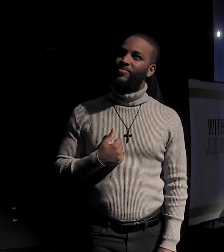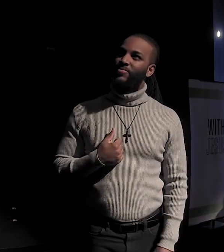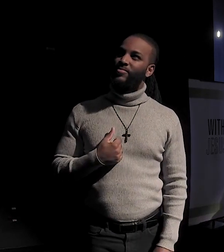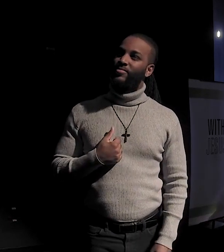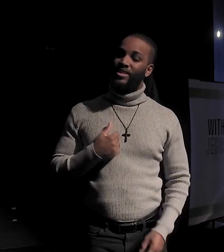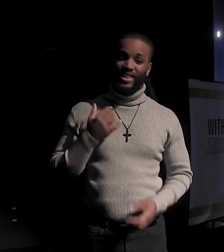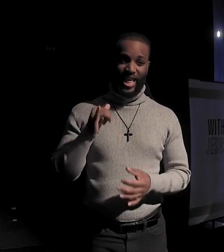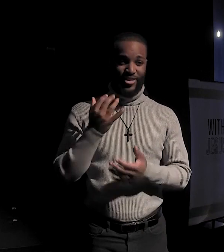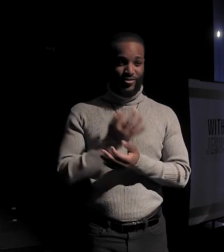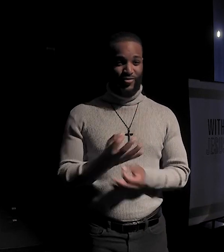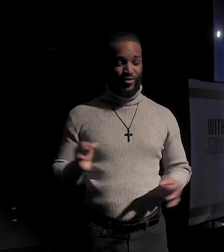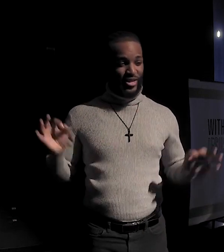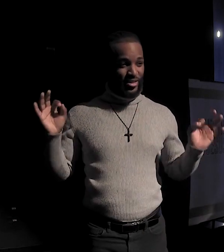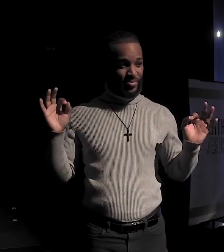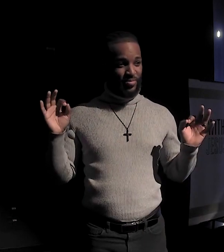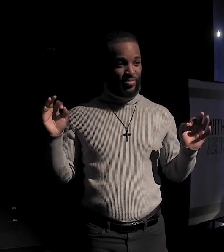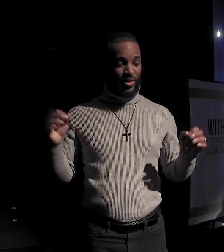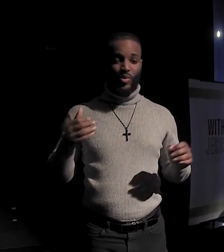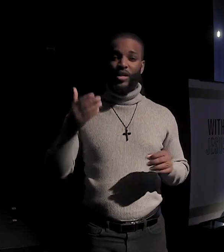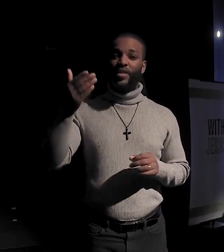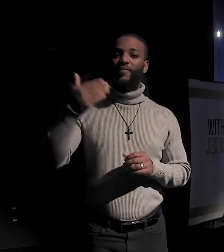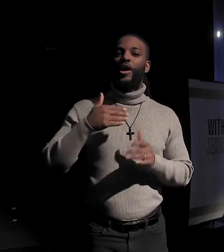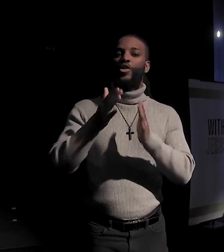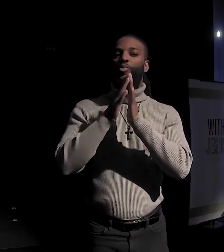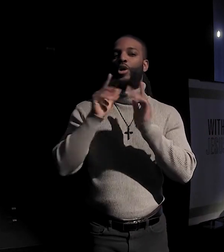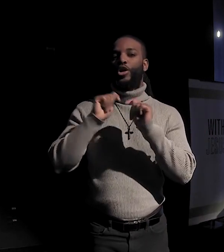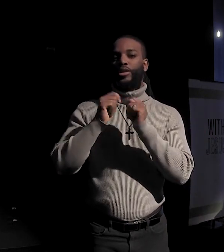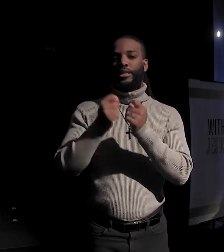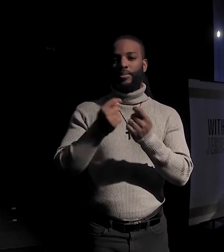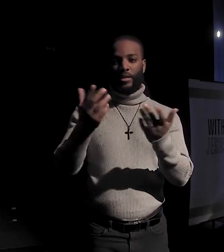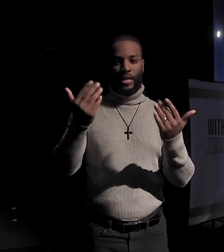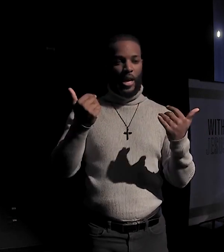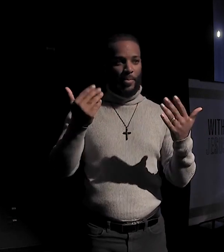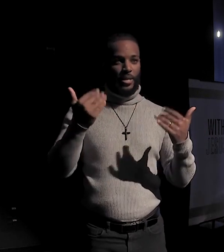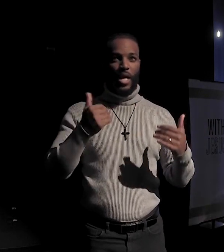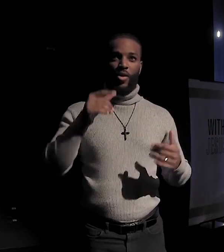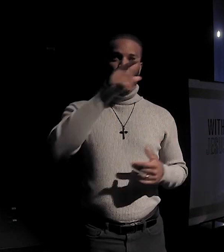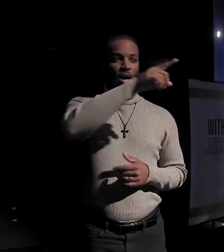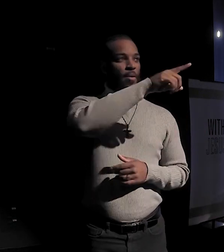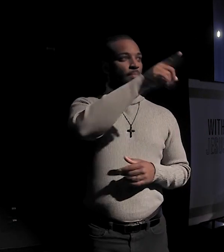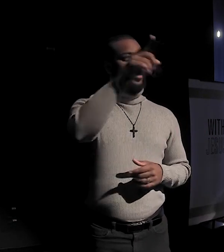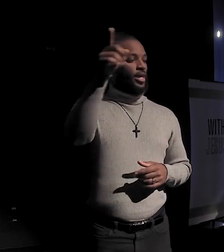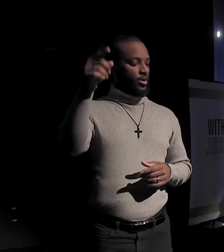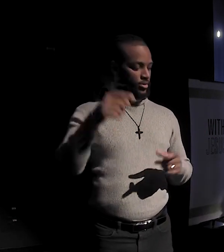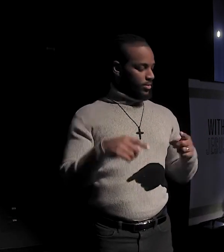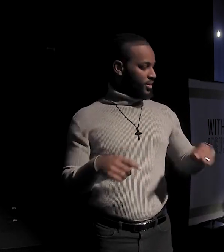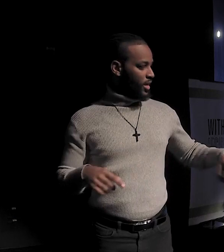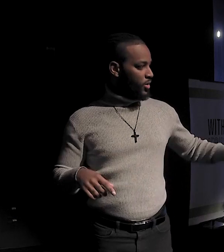it's freedom. I want to invite our ministry teams down here, up there.